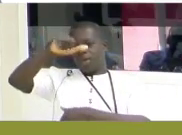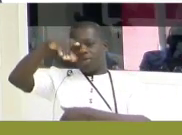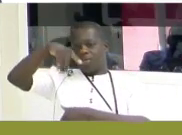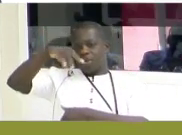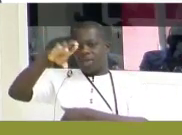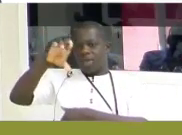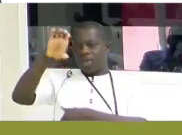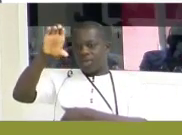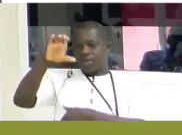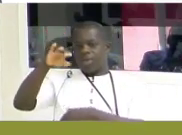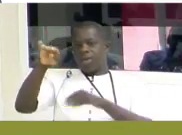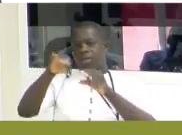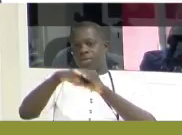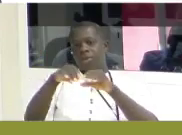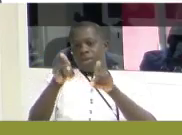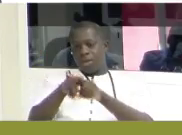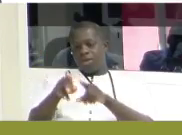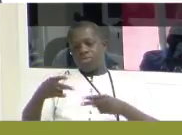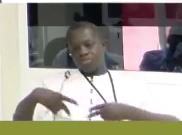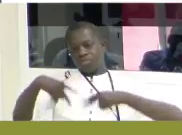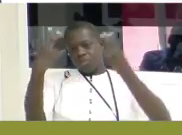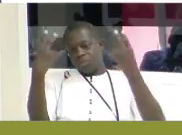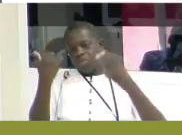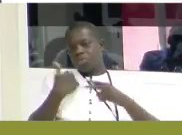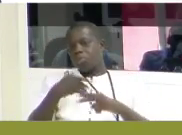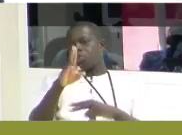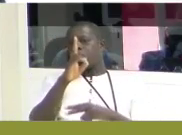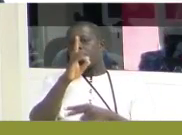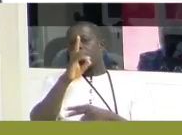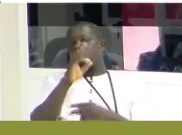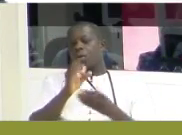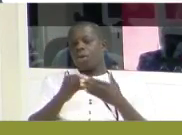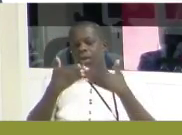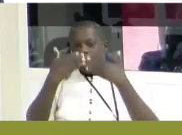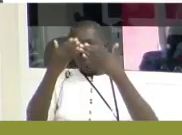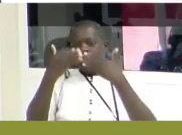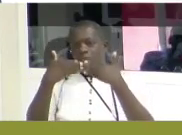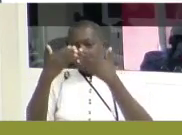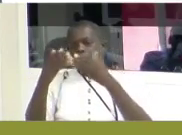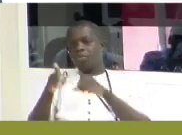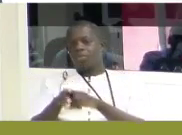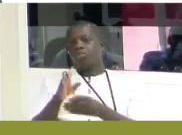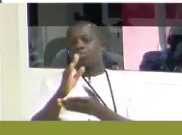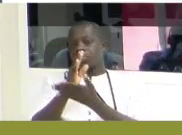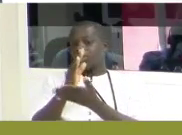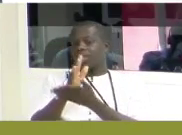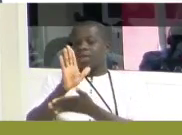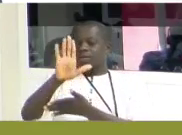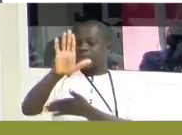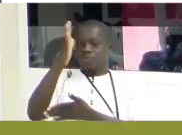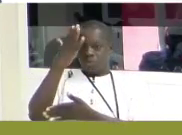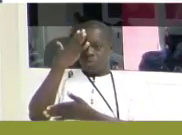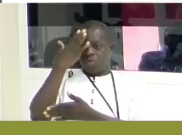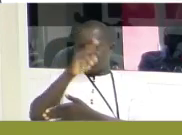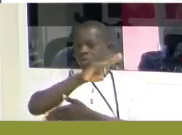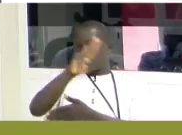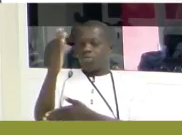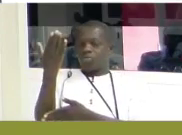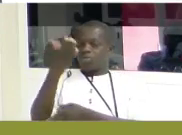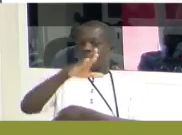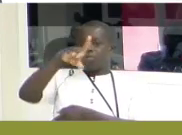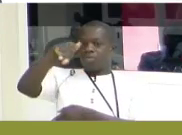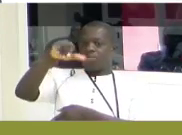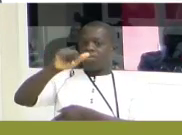were informing him. That was but later on we learned that it was not from Pandiri Mbaye. The website was actually